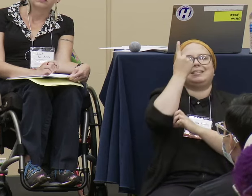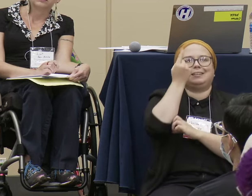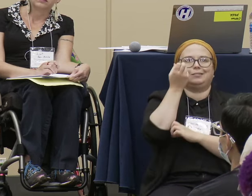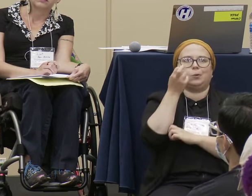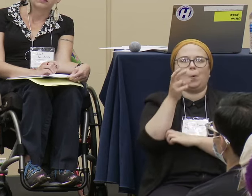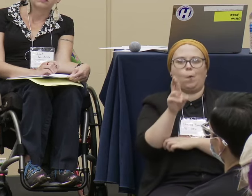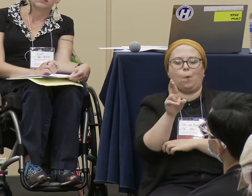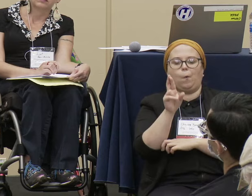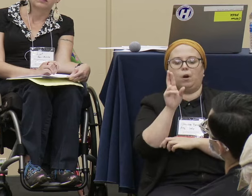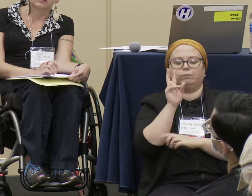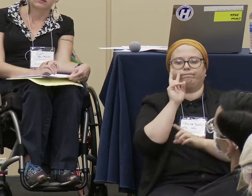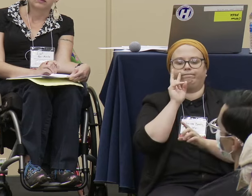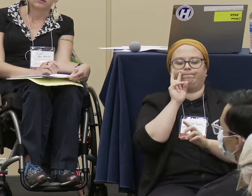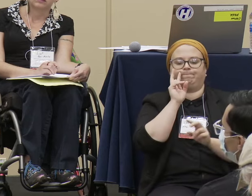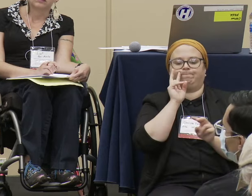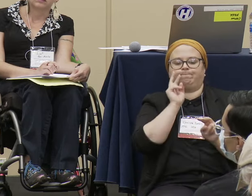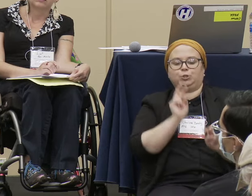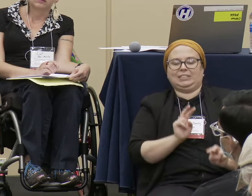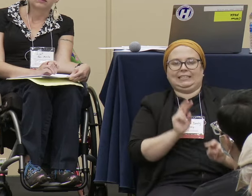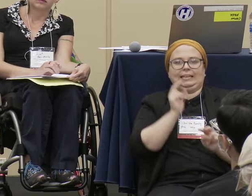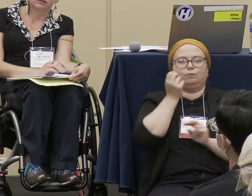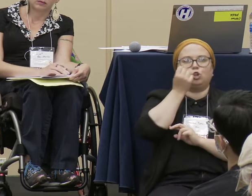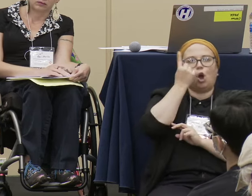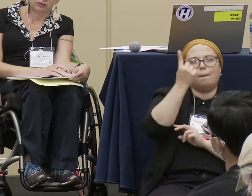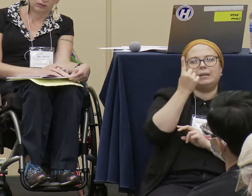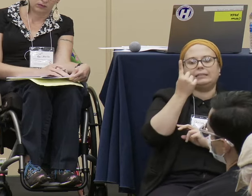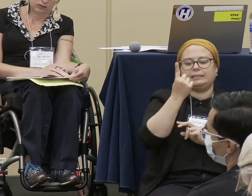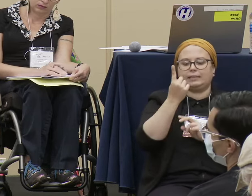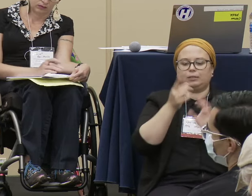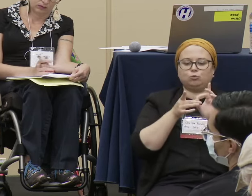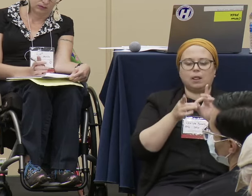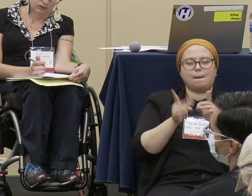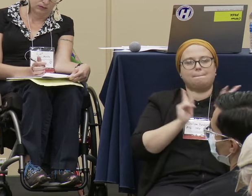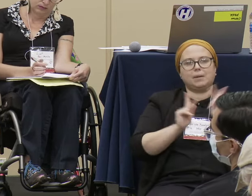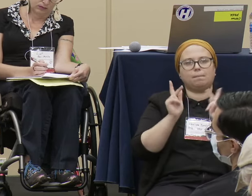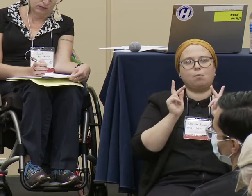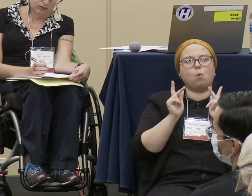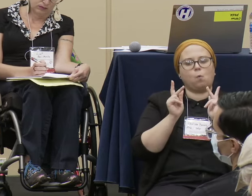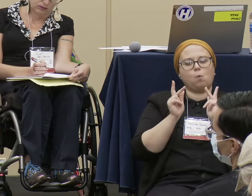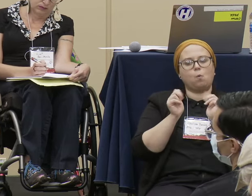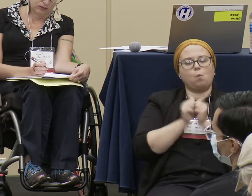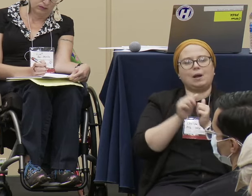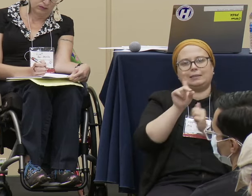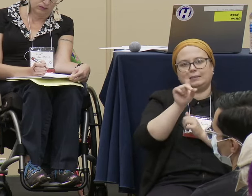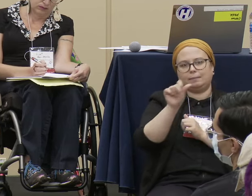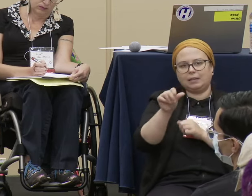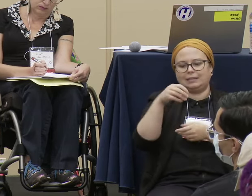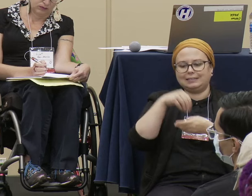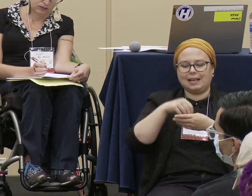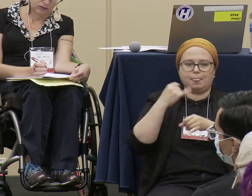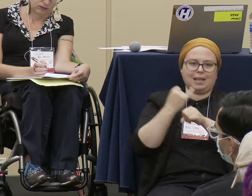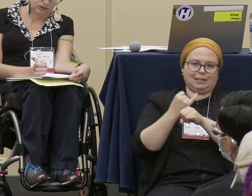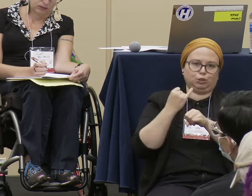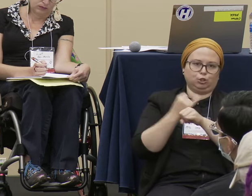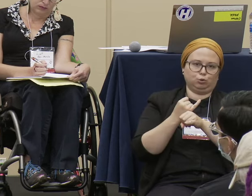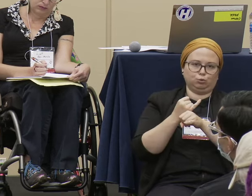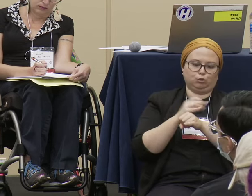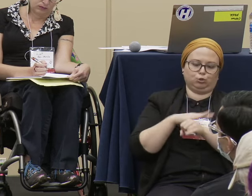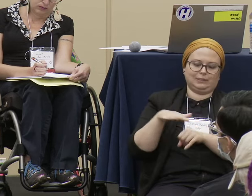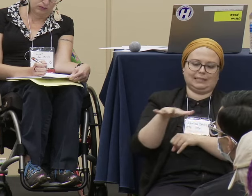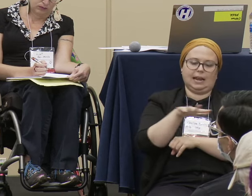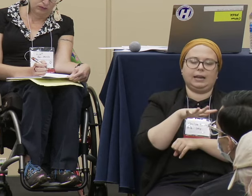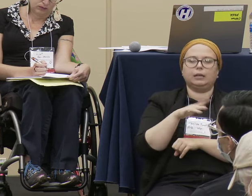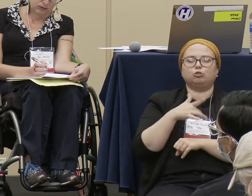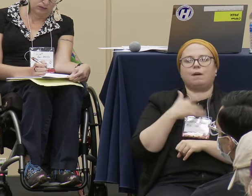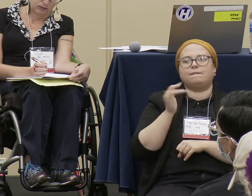competence, like among people with disabilities and within these institutional settings, because I feel like what it really comes